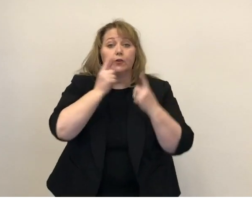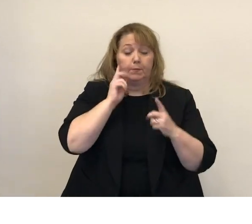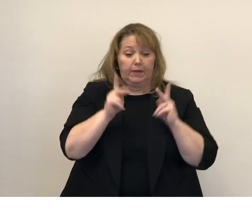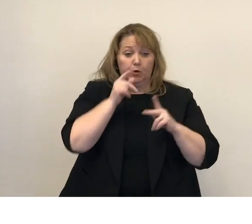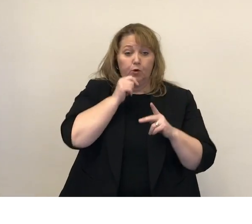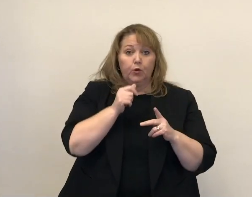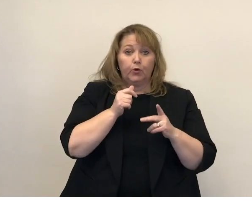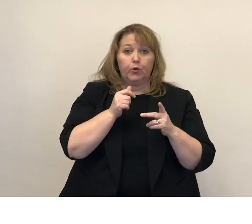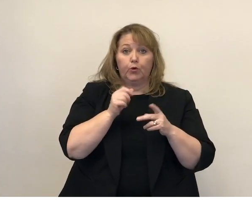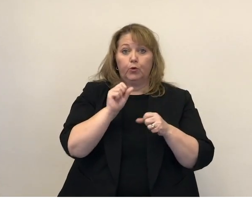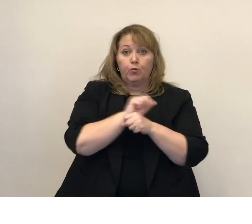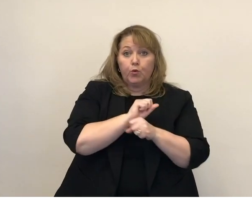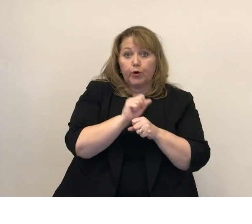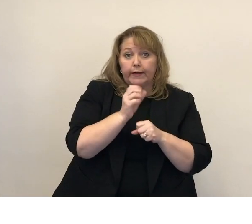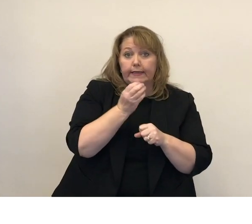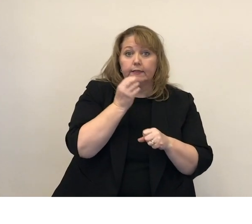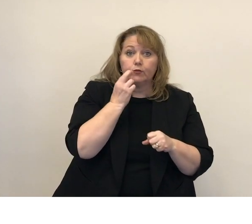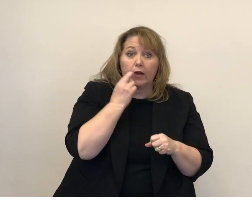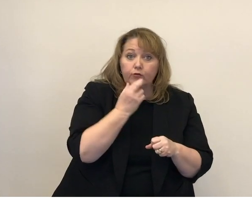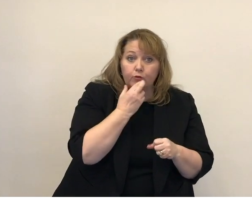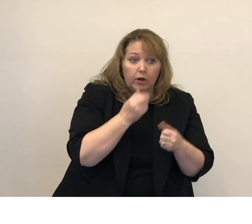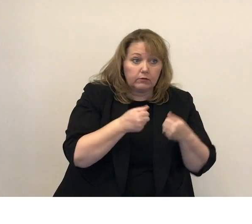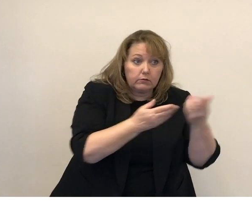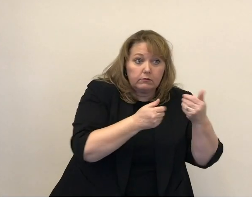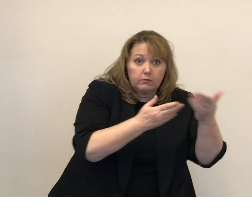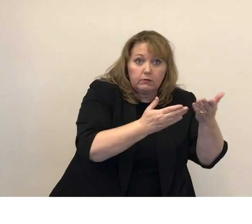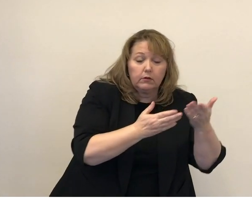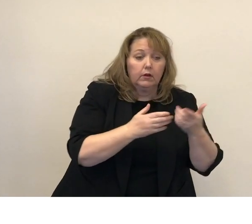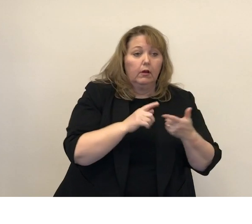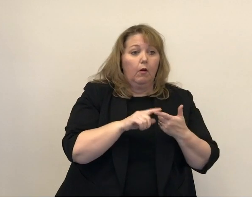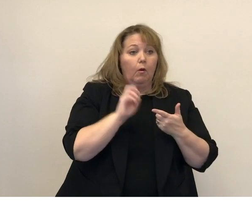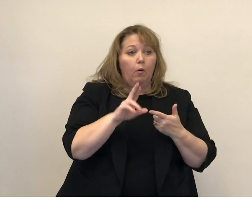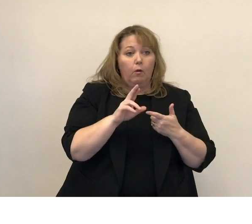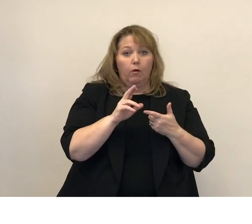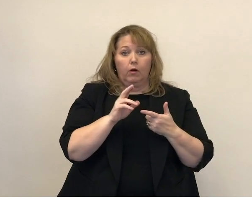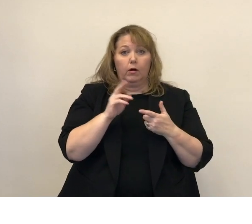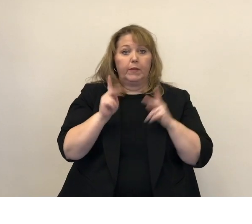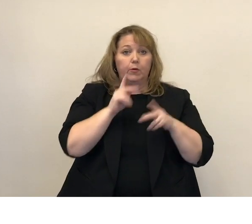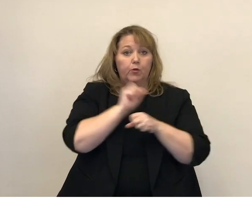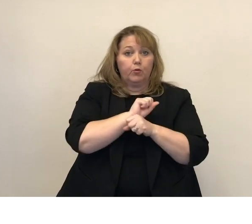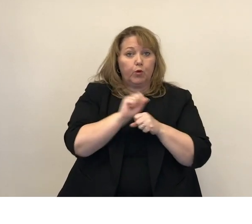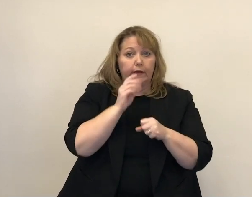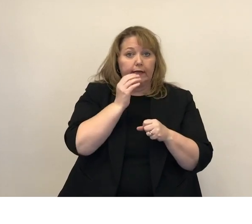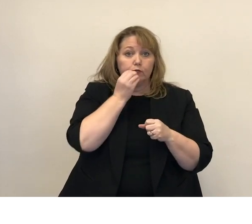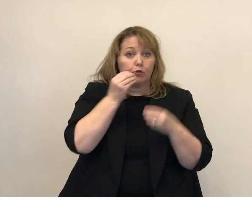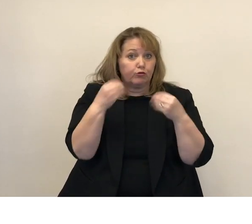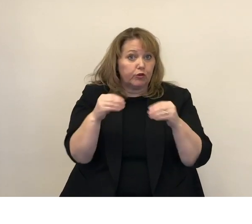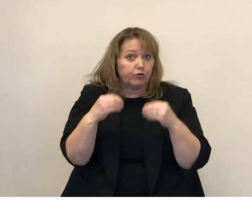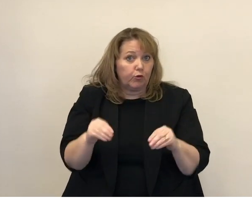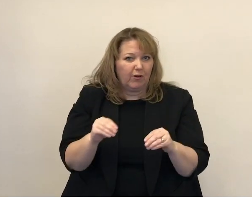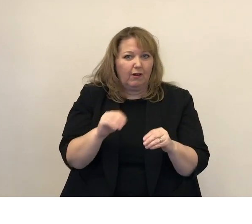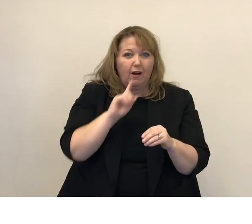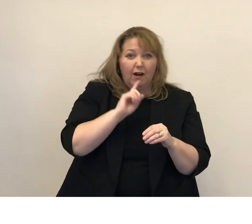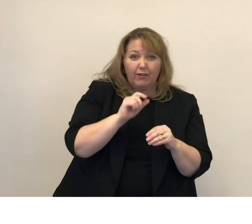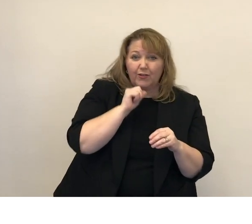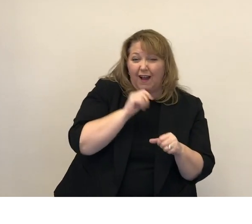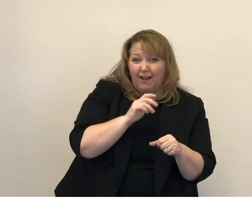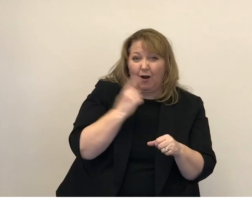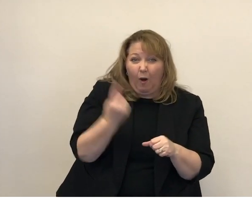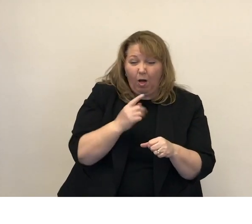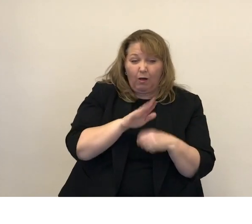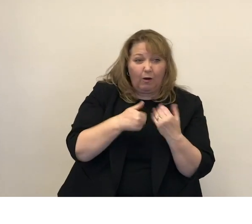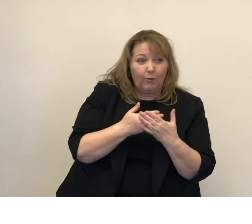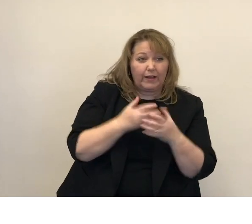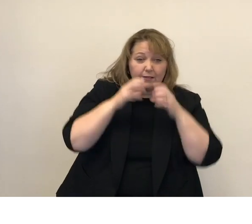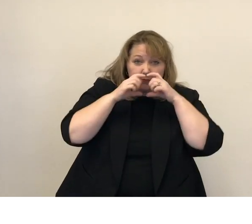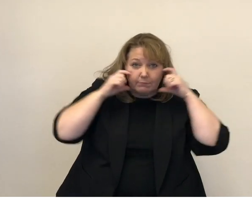lines. Well, there's a couple questions there. The vast majority of Nevadans, as from the chart, are doing a